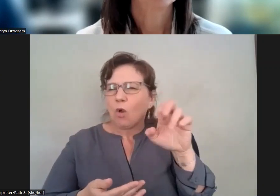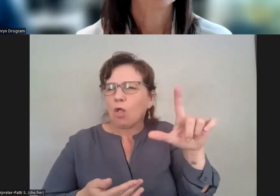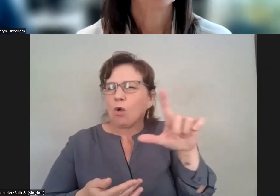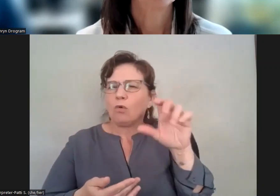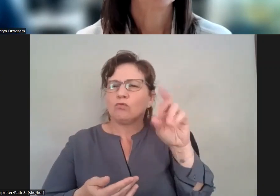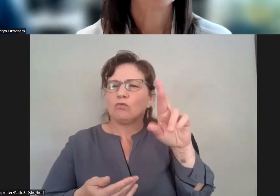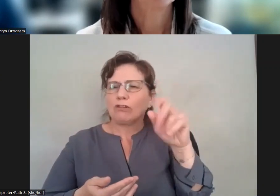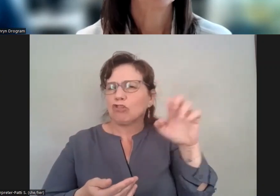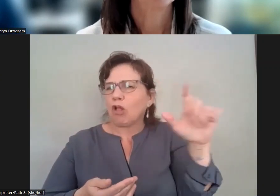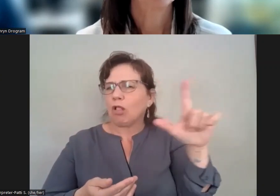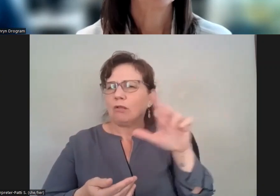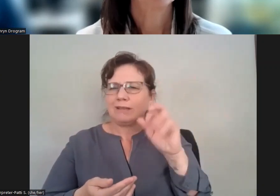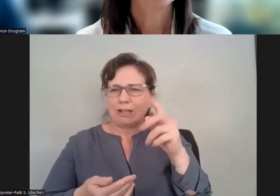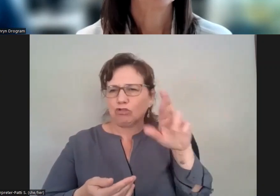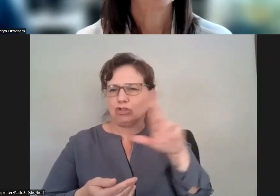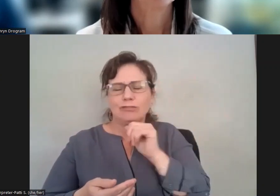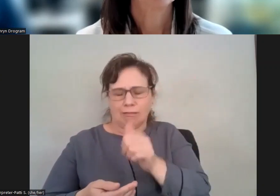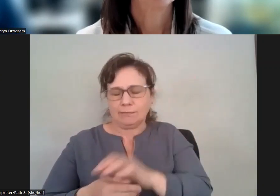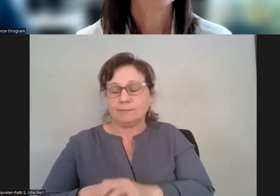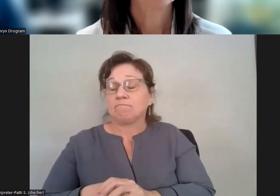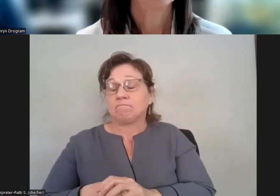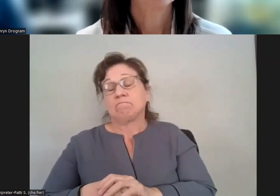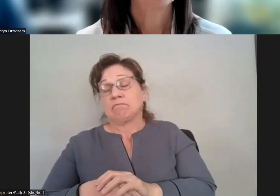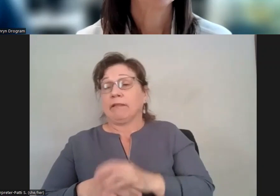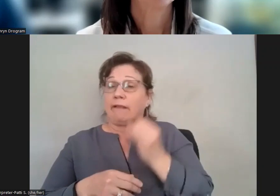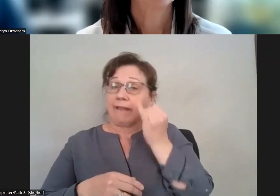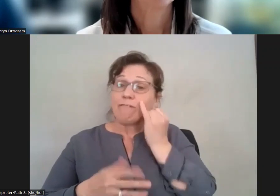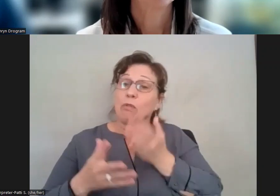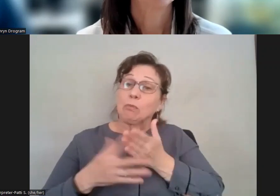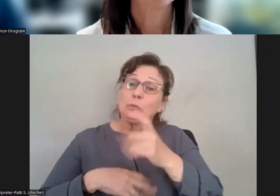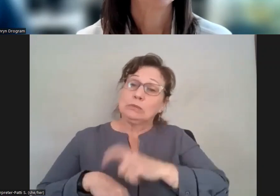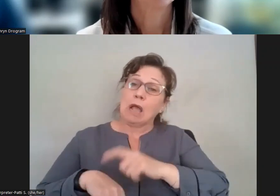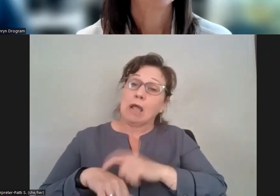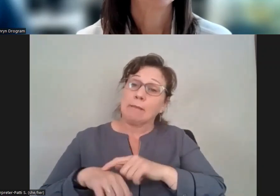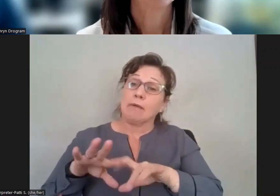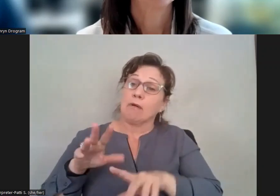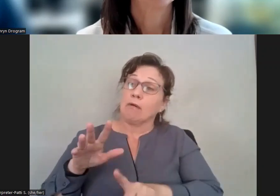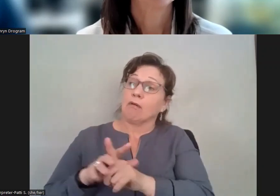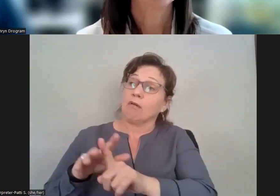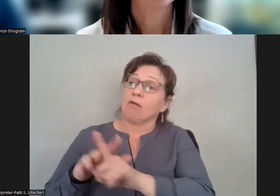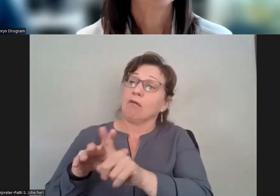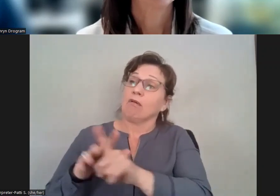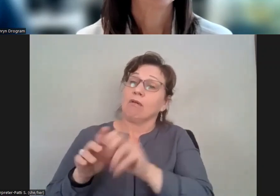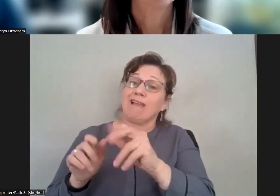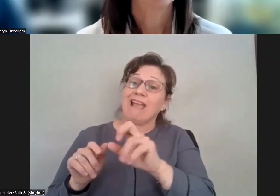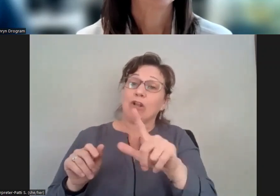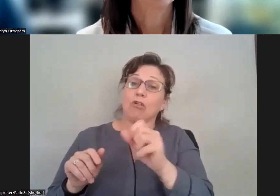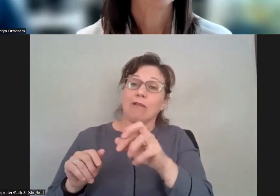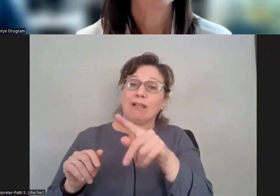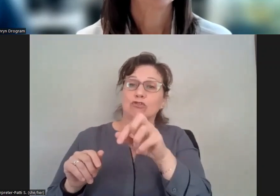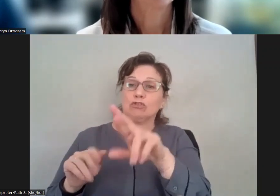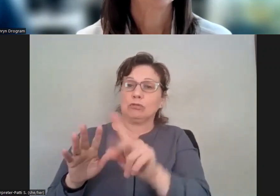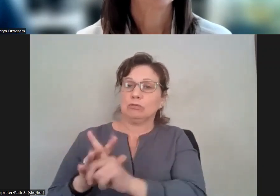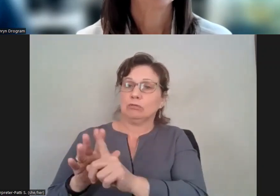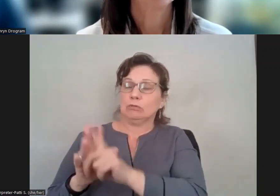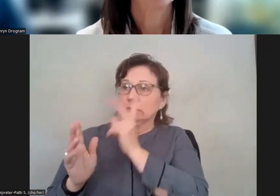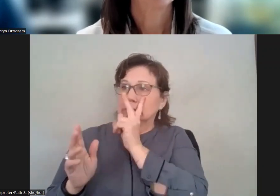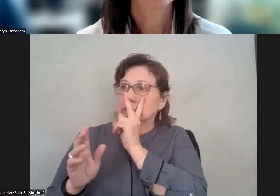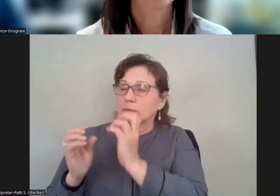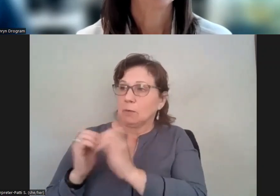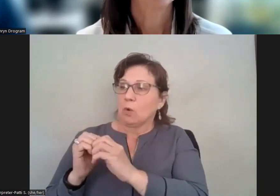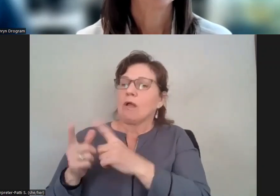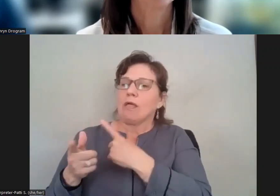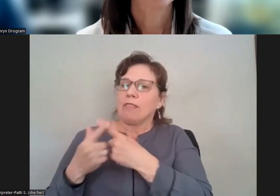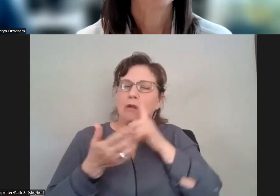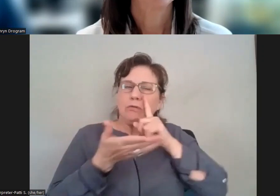I would not be surprised, right? Over time, as more and more anal cancers accumulate, if someone showed an